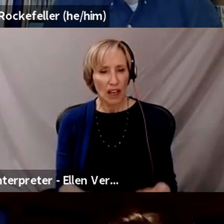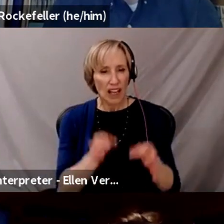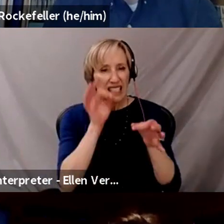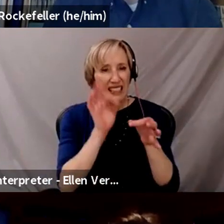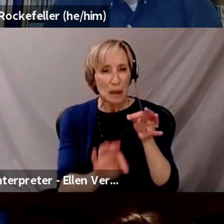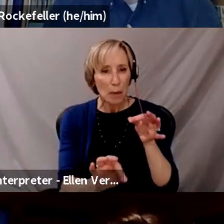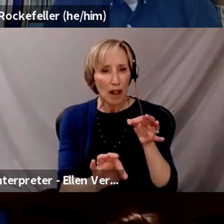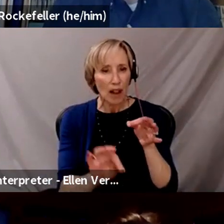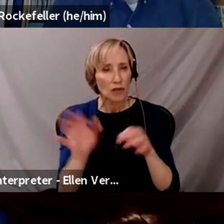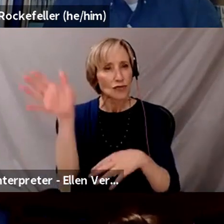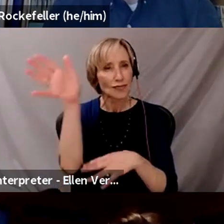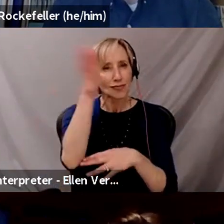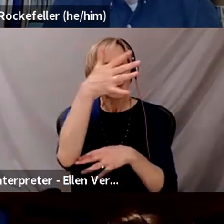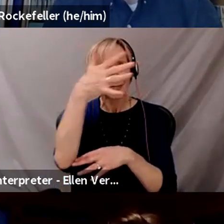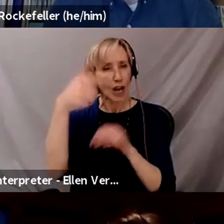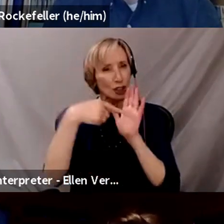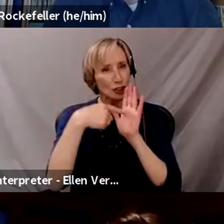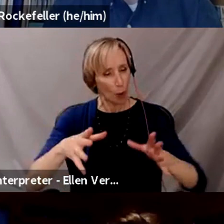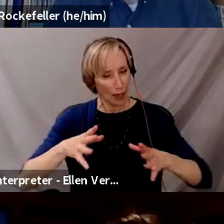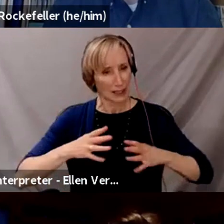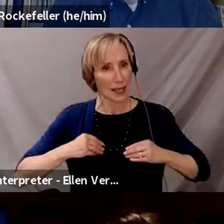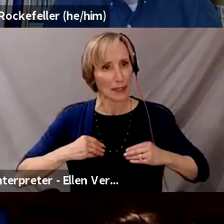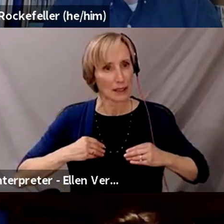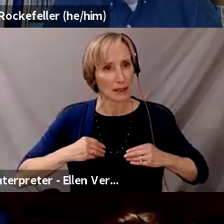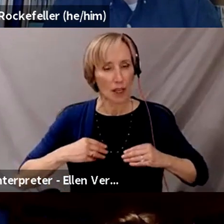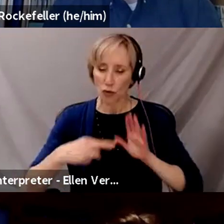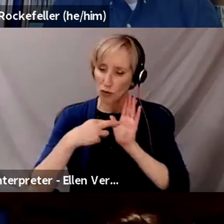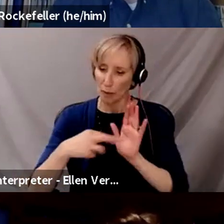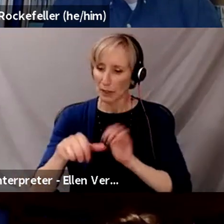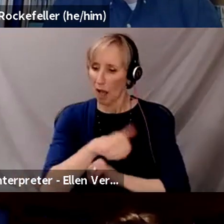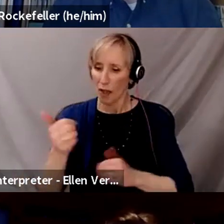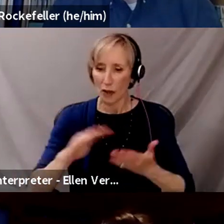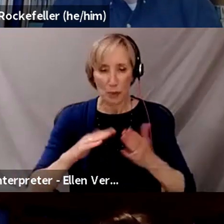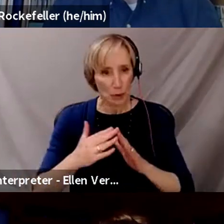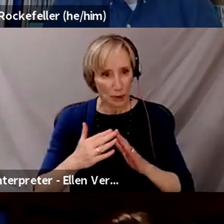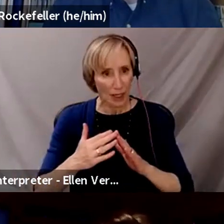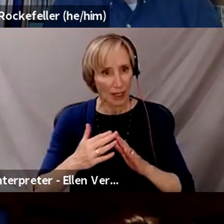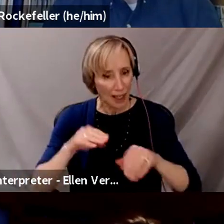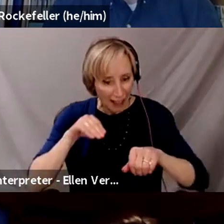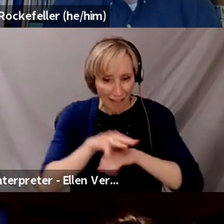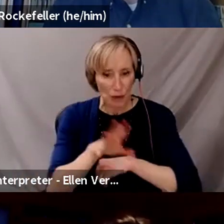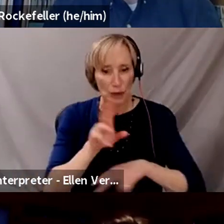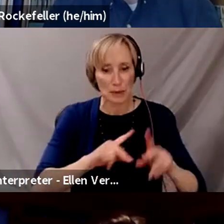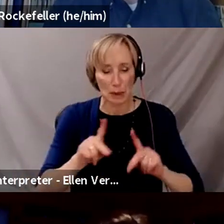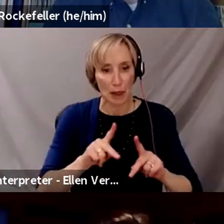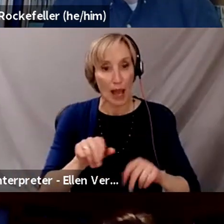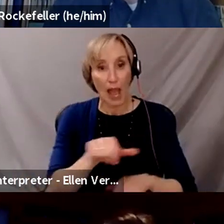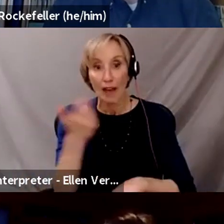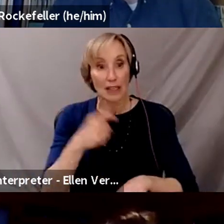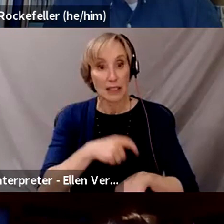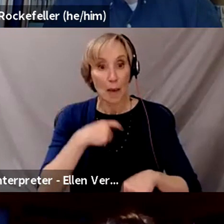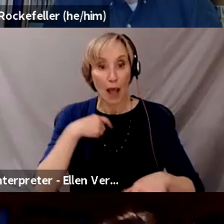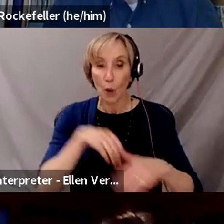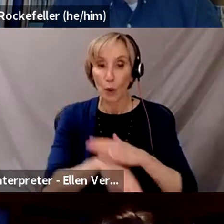rainbow flag, a trans flag, flags that represent other communities, can make a huge difference. Anytime I go into a town, I see a rainbow or